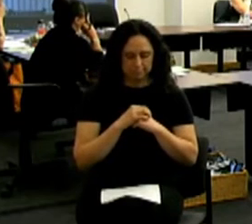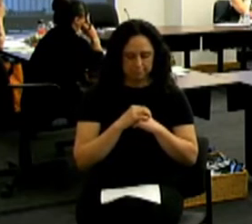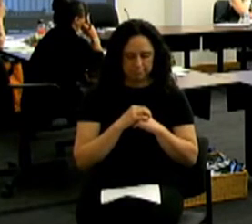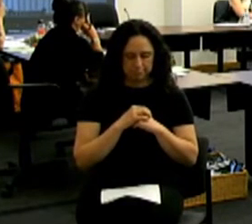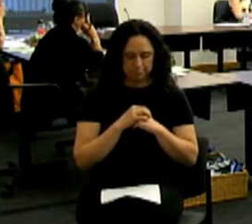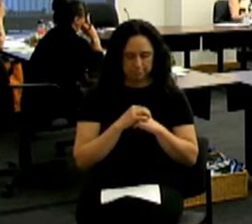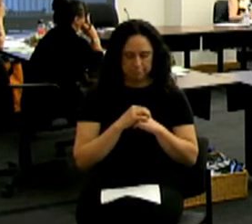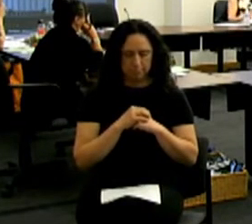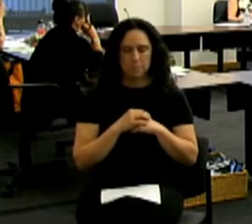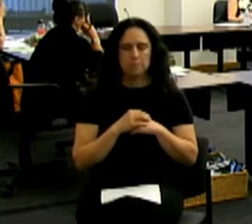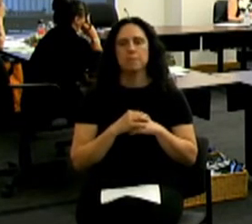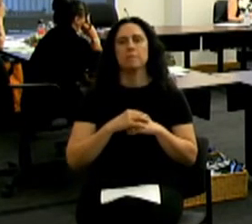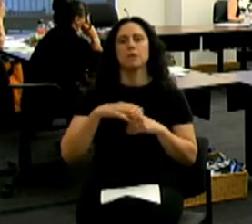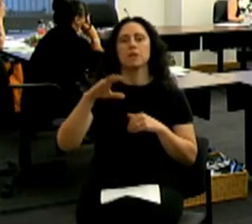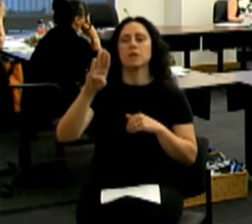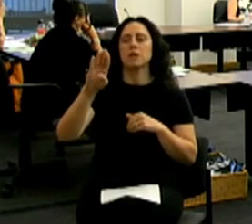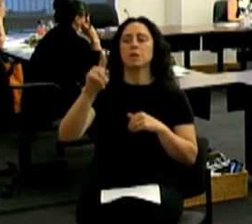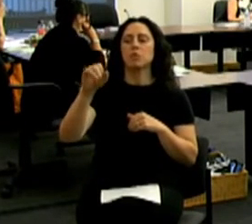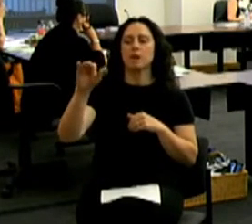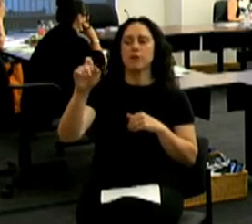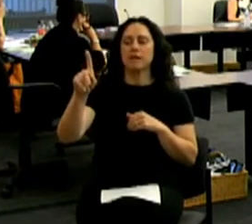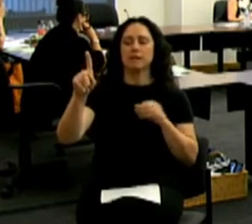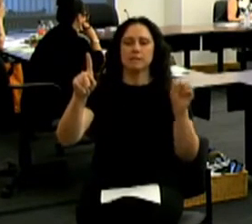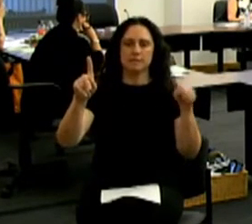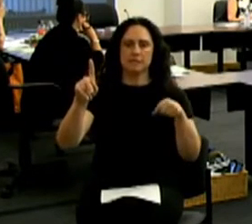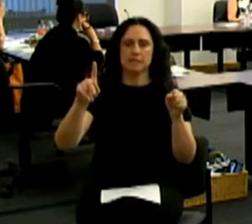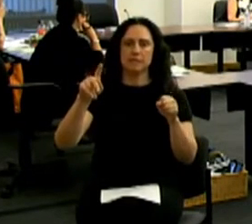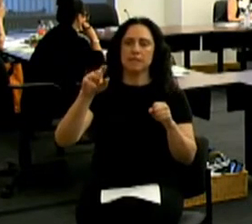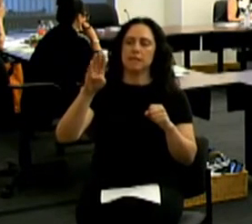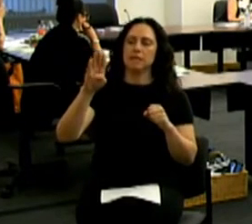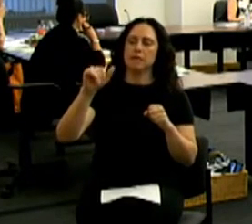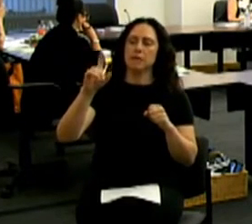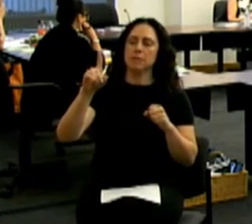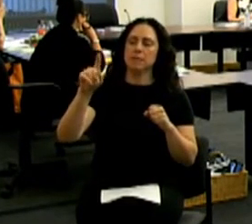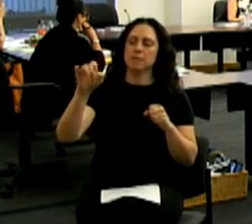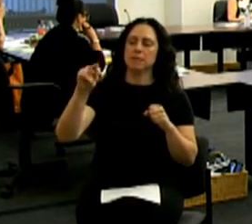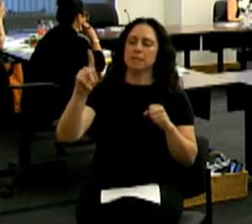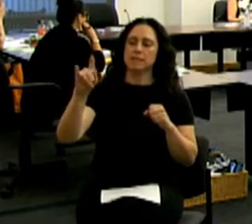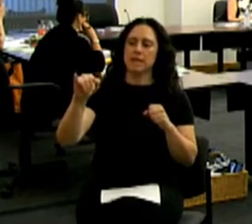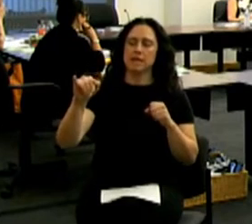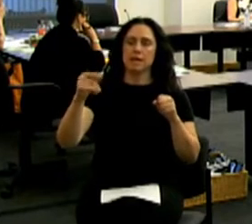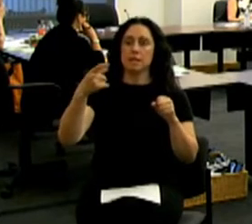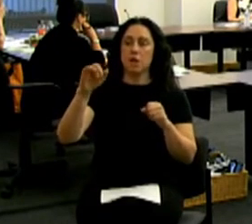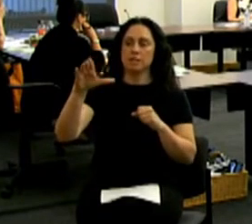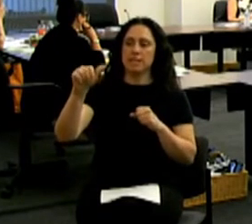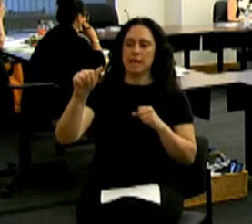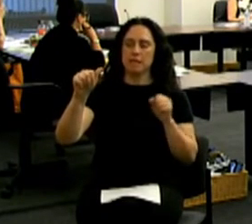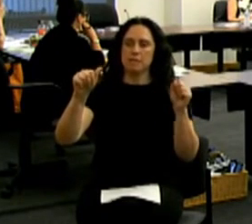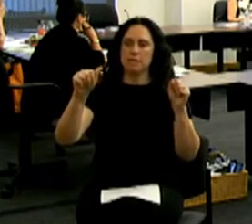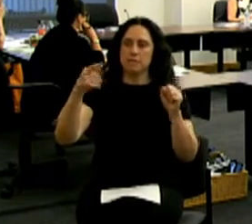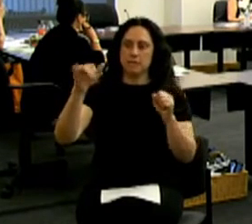Go ahead, Kelly. Trustee Broderick? Aye. Trustee Budzinski? Yes. Trustee Garcia Guillen?